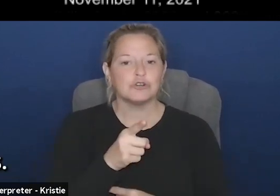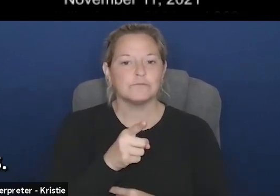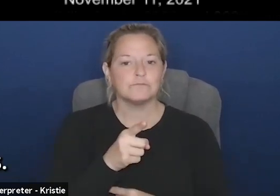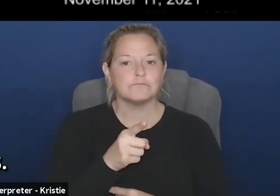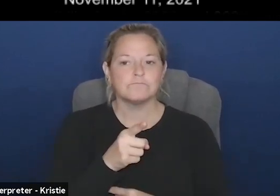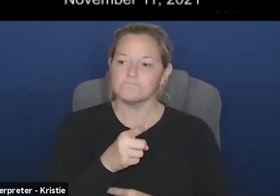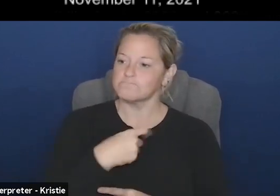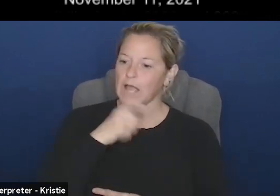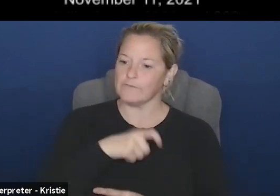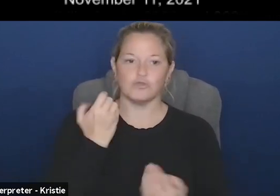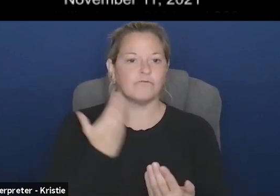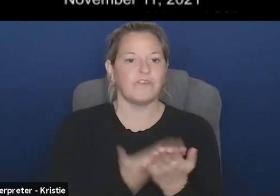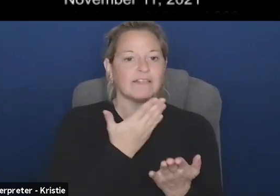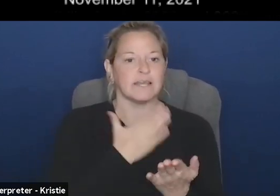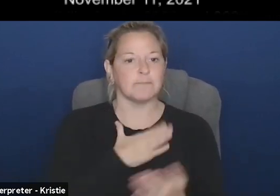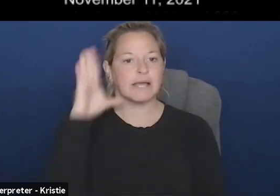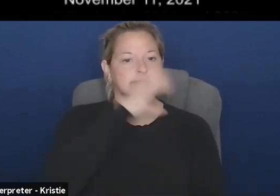your assumptions. You need to check